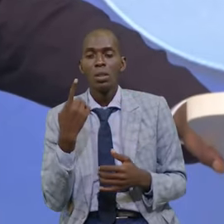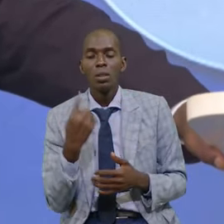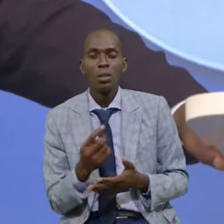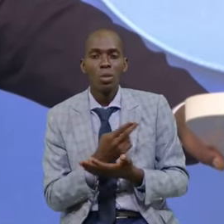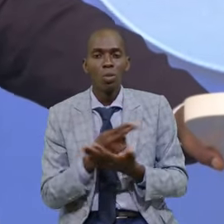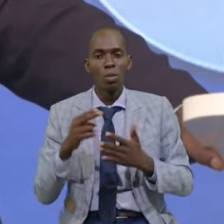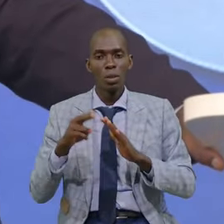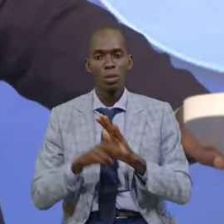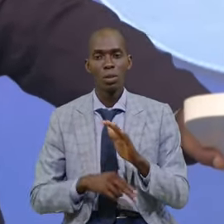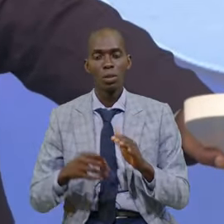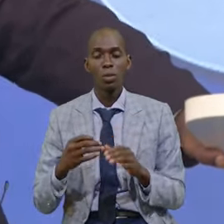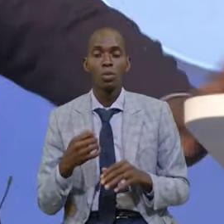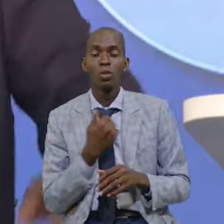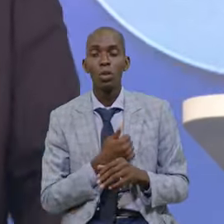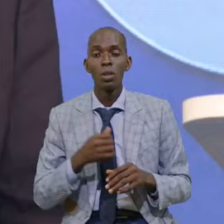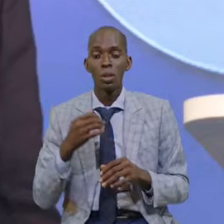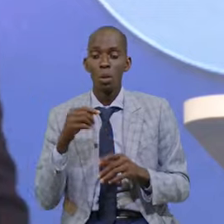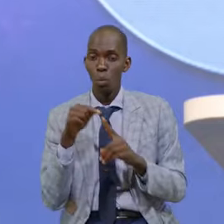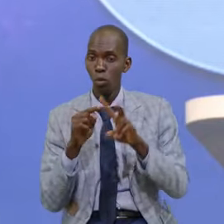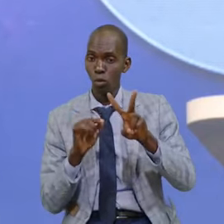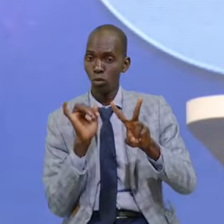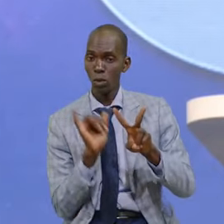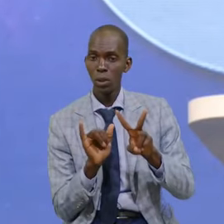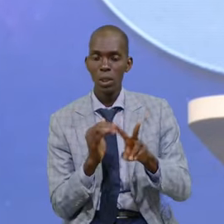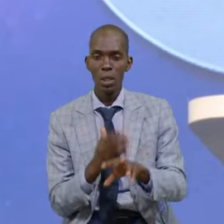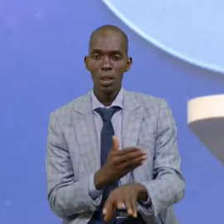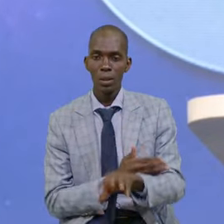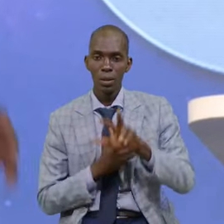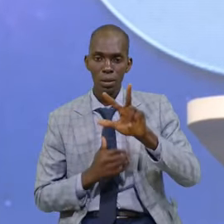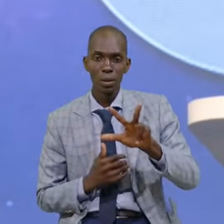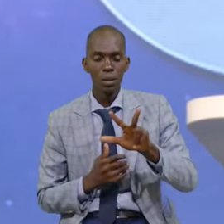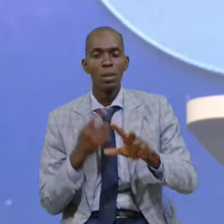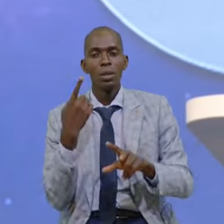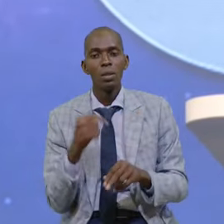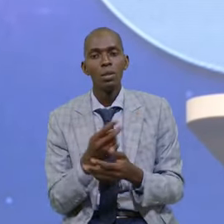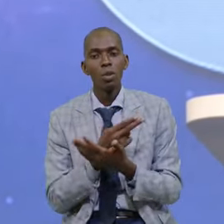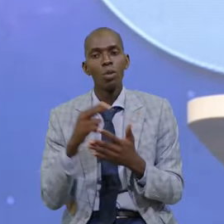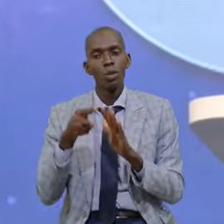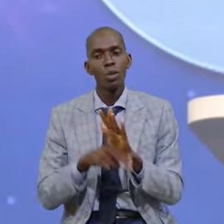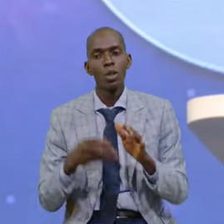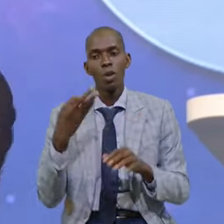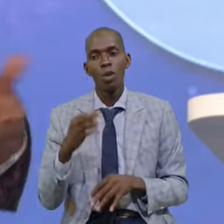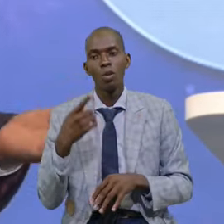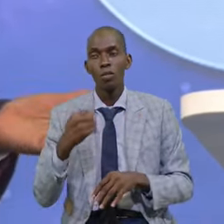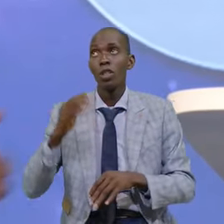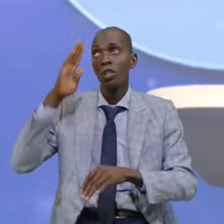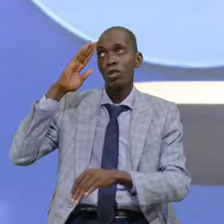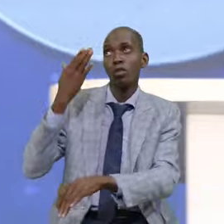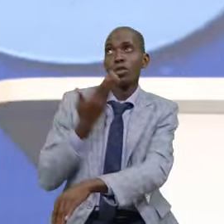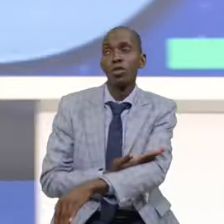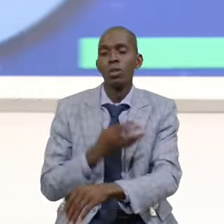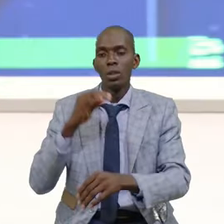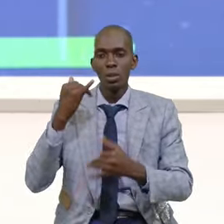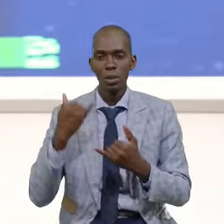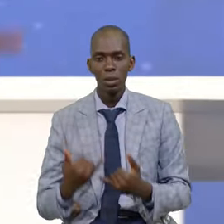The godliness of the Son. Now in our nature. You see what he has come